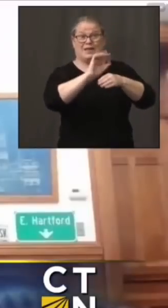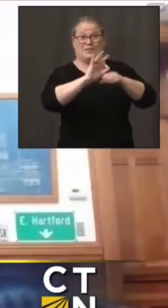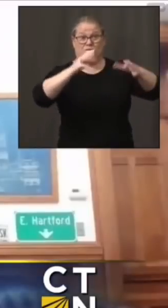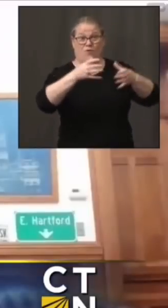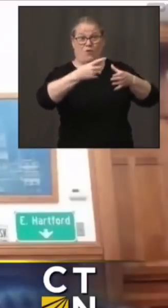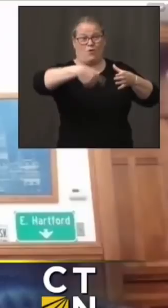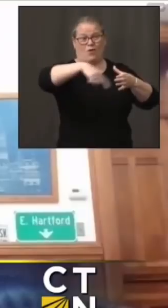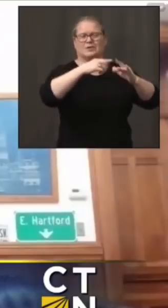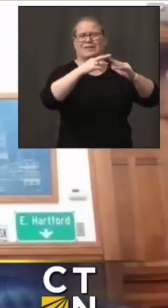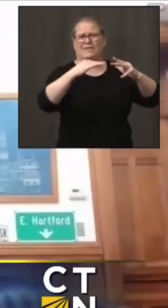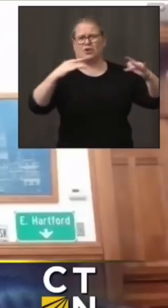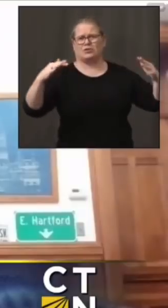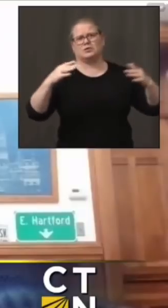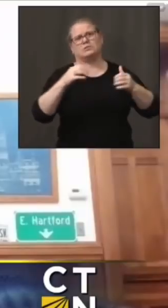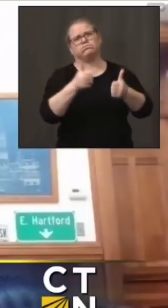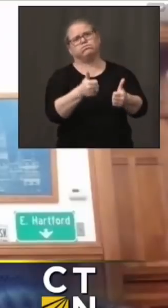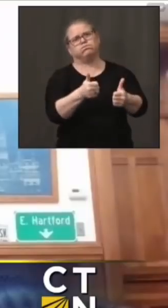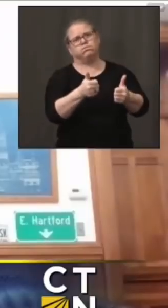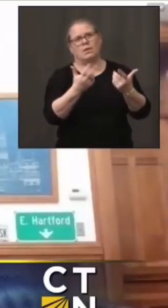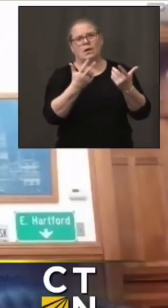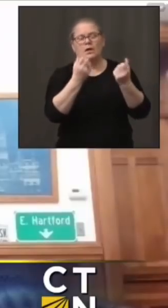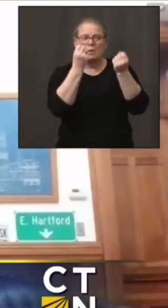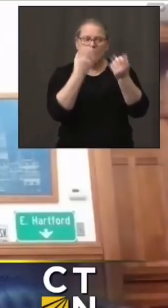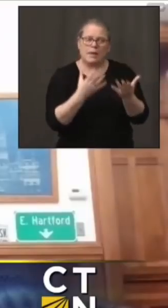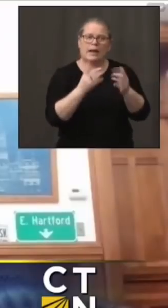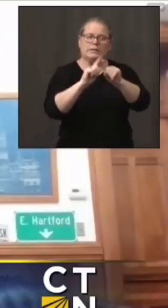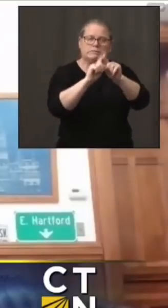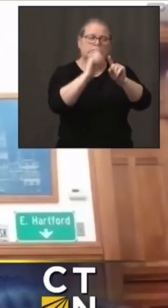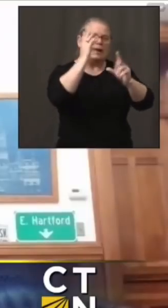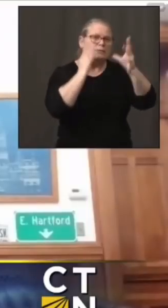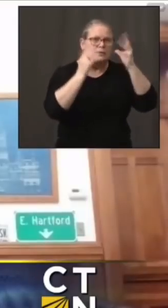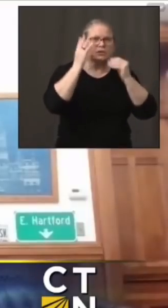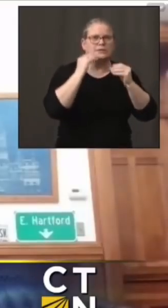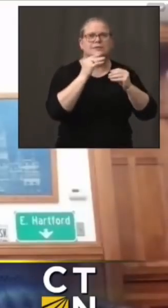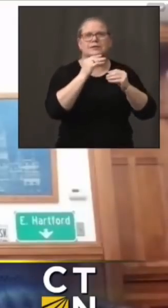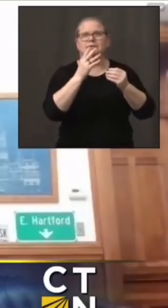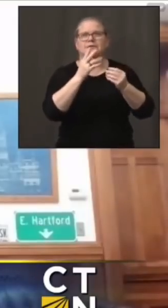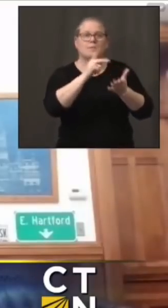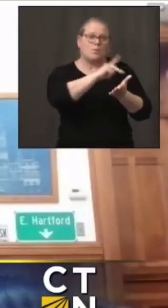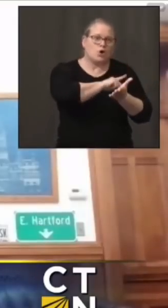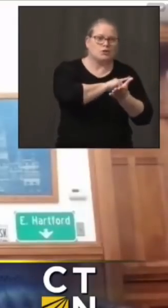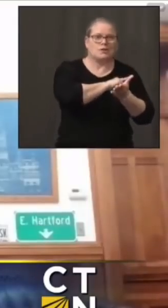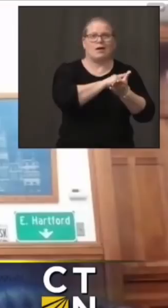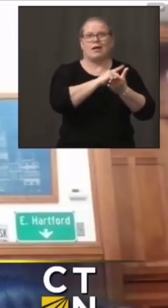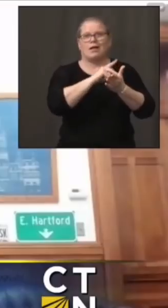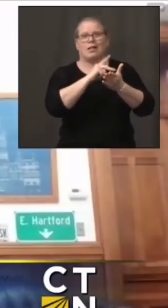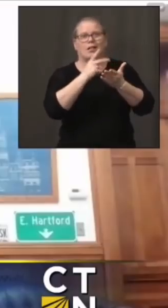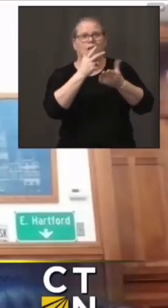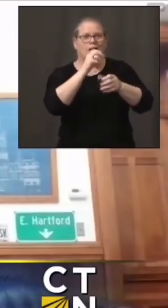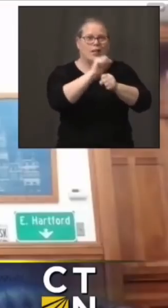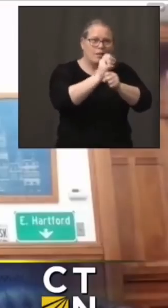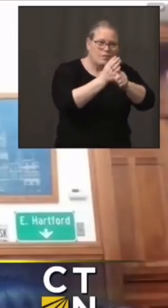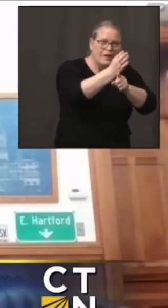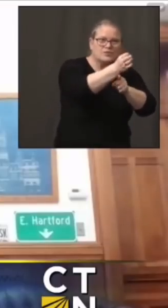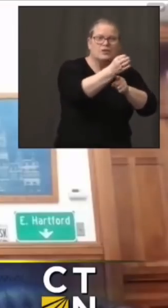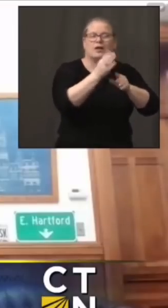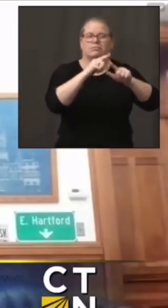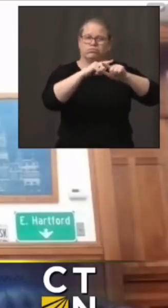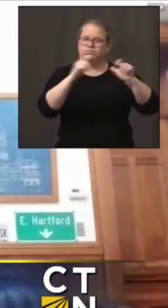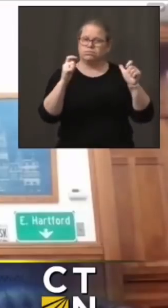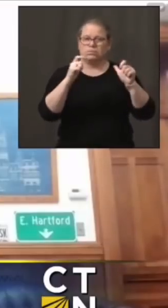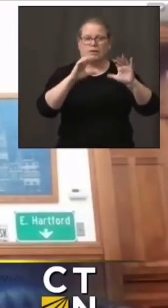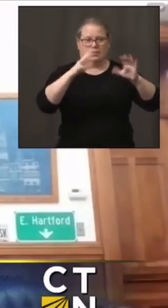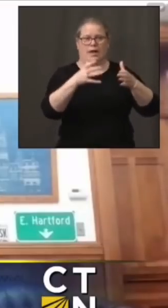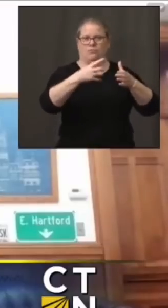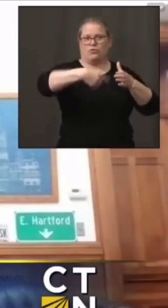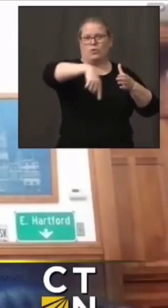professional background, but also personal background of the members of the allocation committee and the advisory committee as a whole.